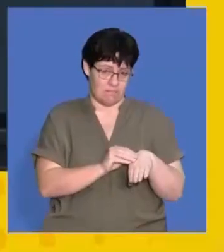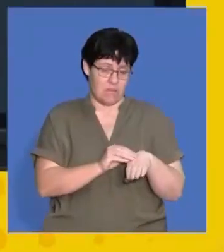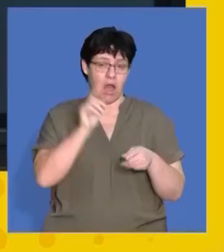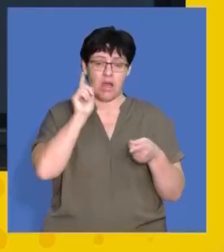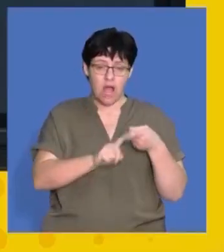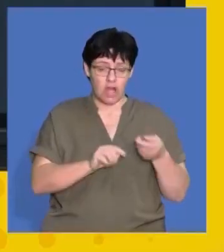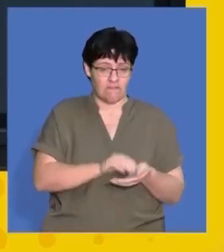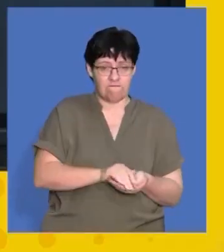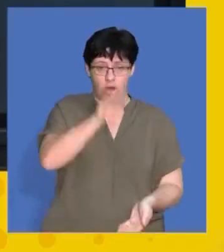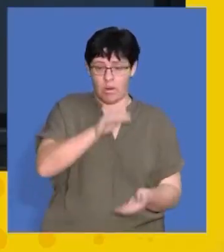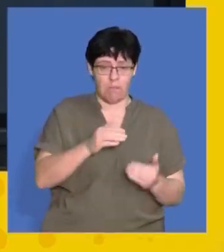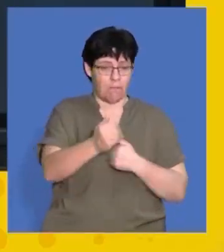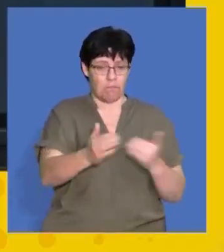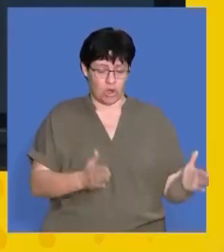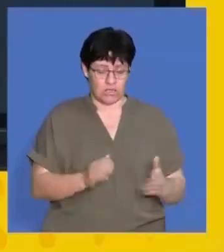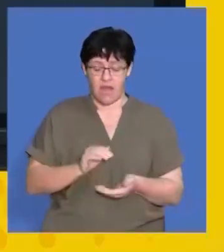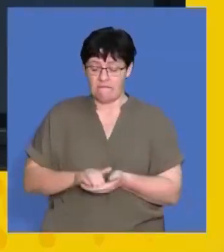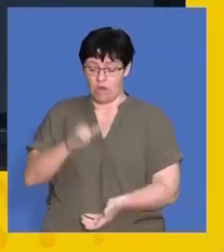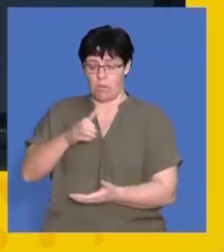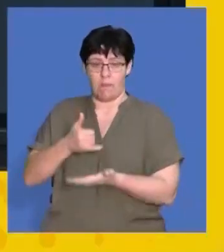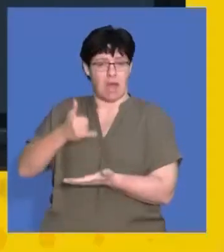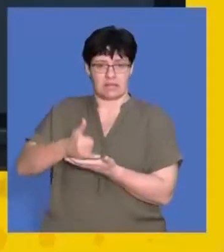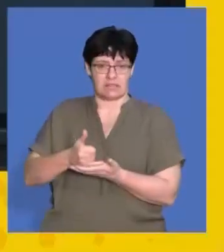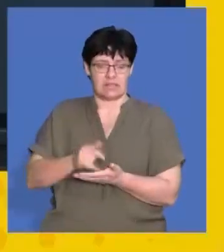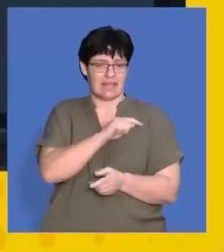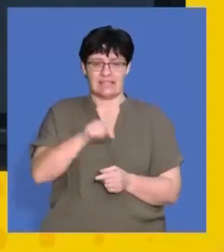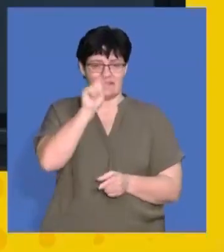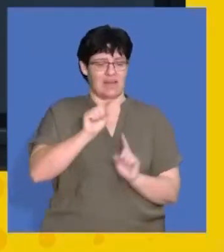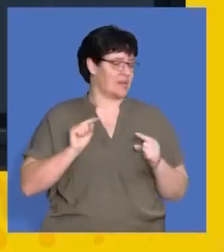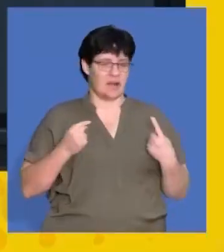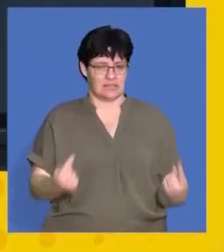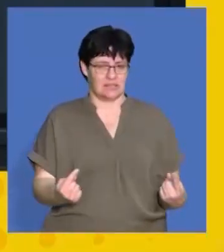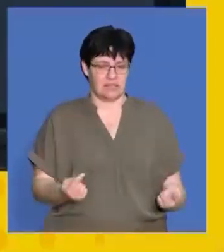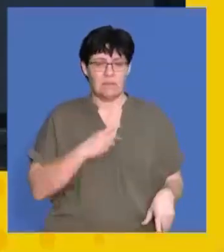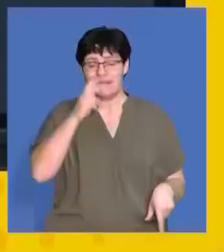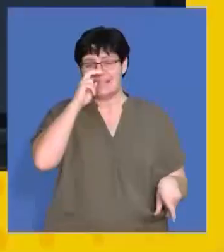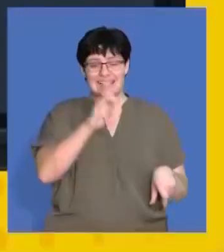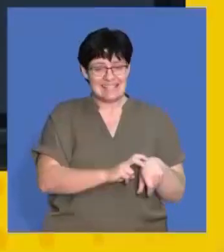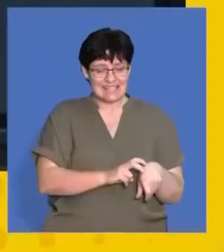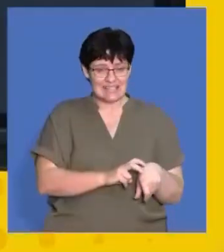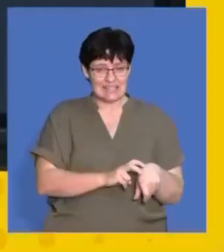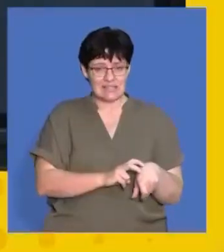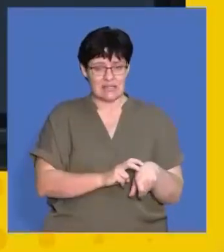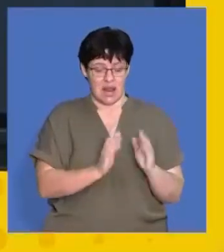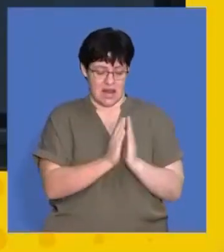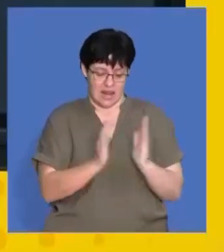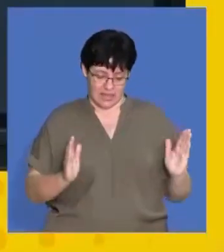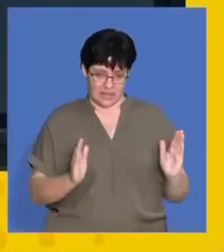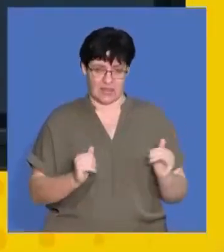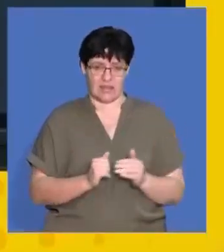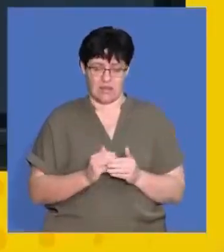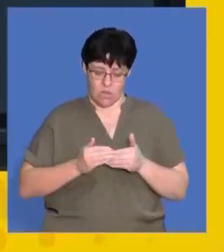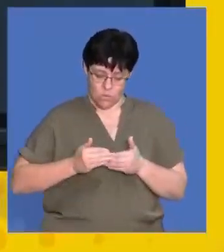out the volume of the box and then the volume of the mugs and divide the two. I need to actually work out my length by